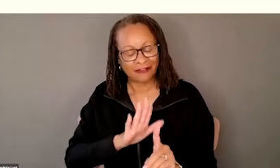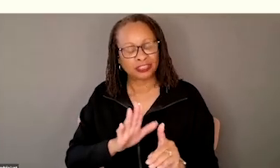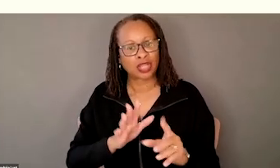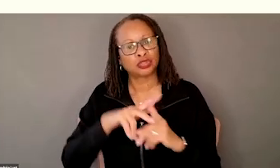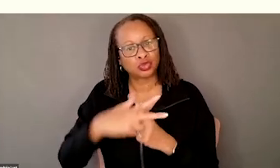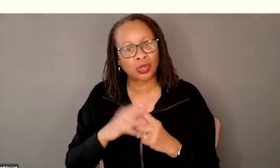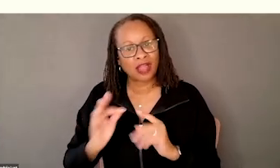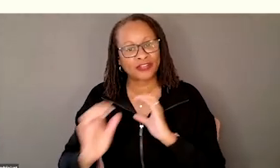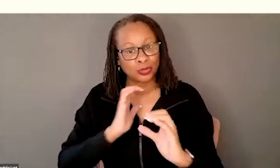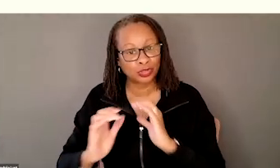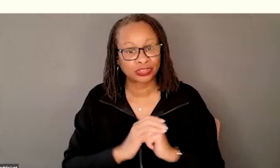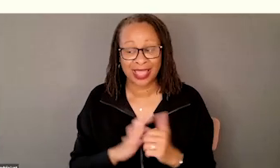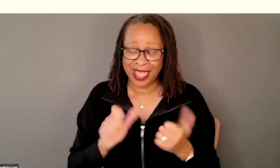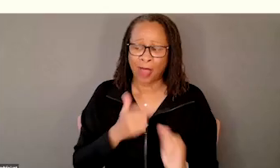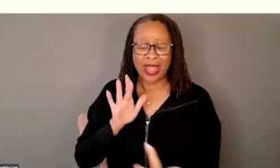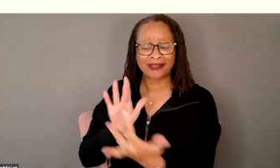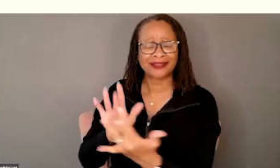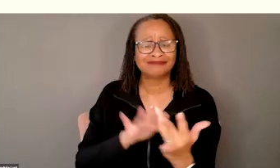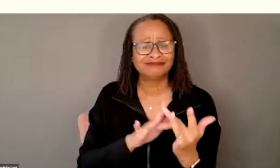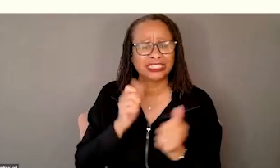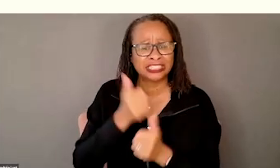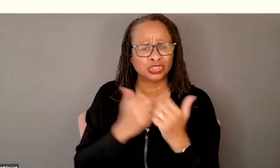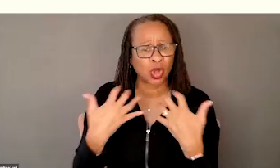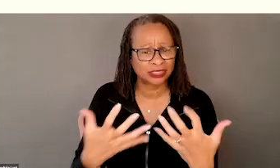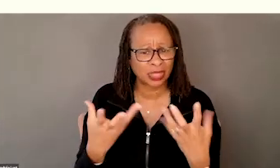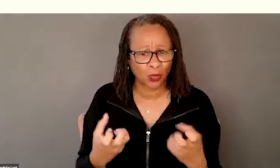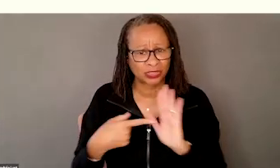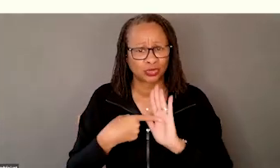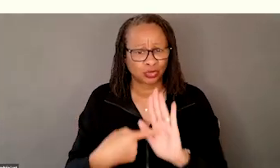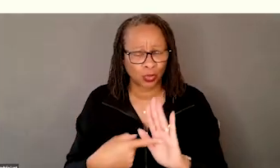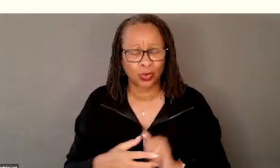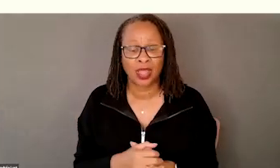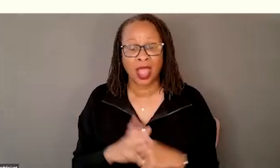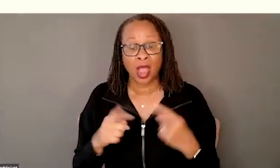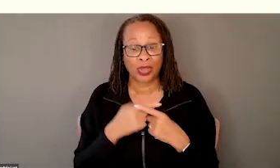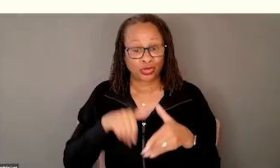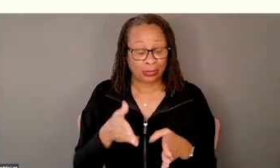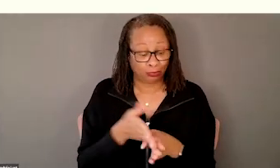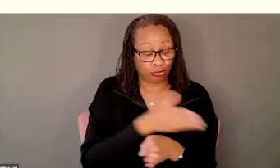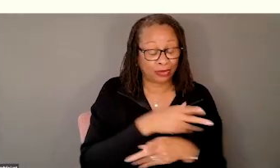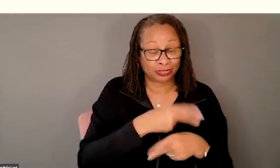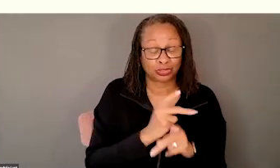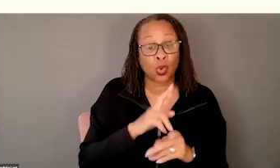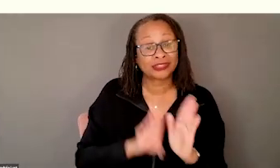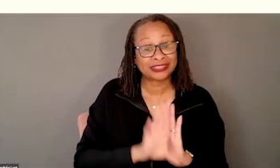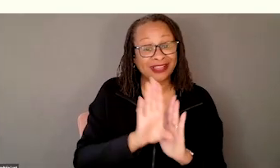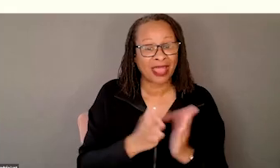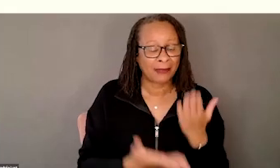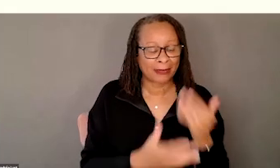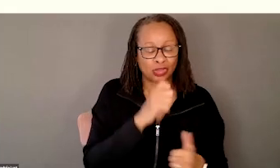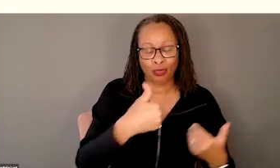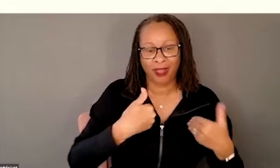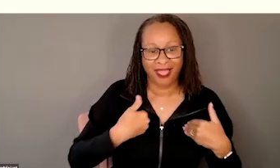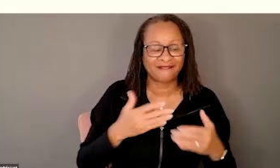think, how am I going to reach those audiences? But um, when you're in pre-production or in development, you may not have